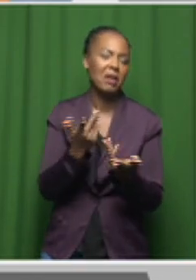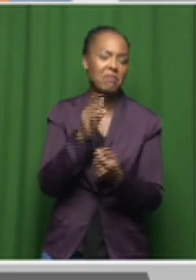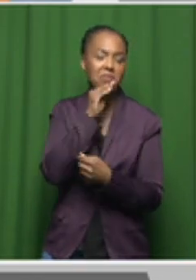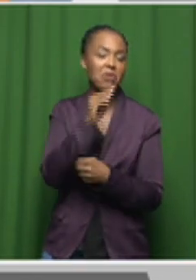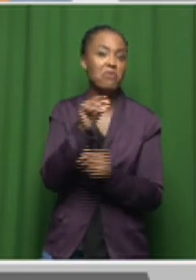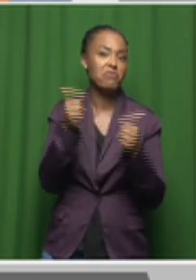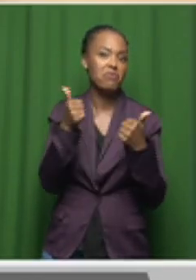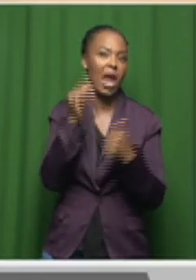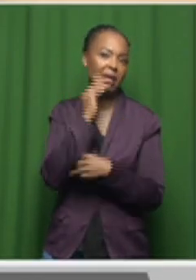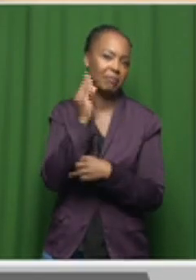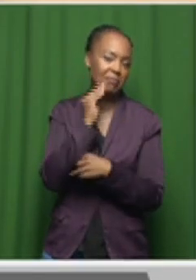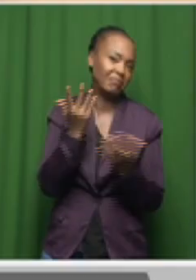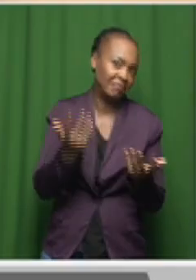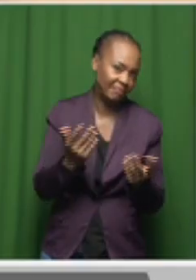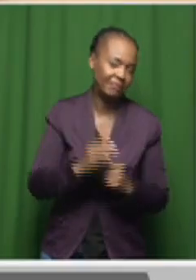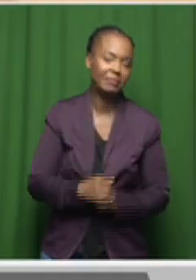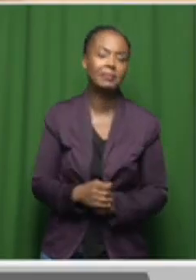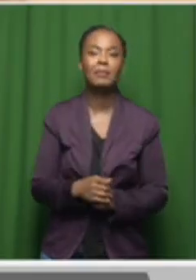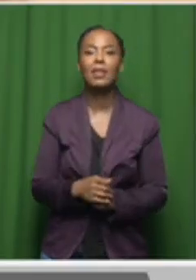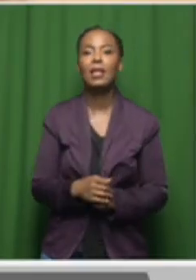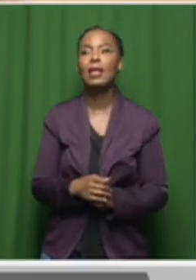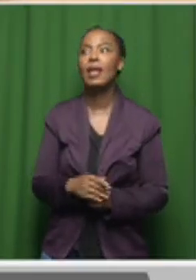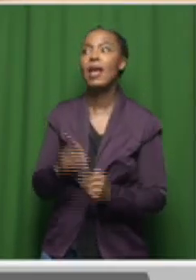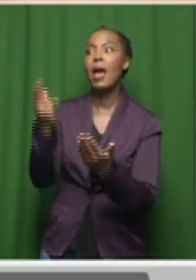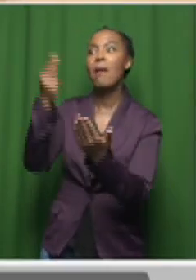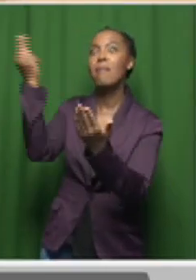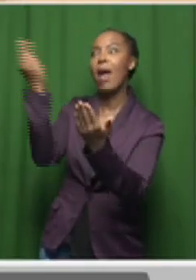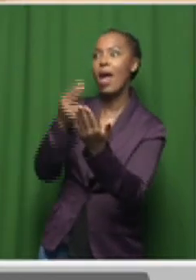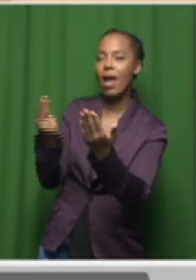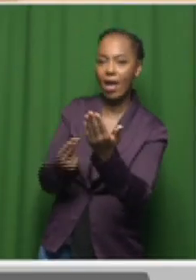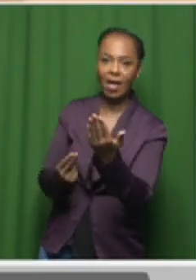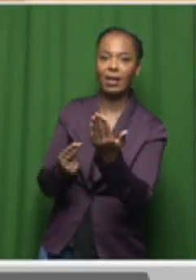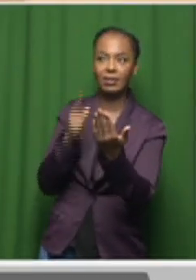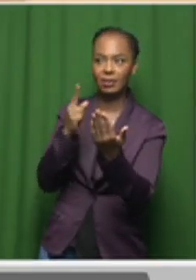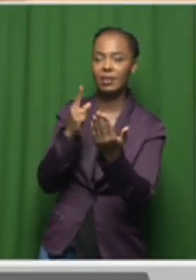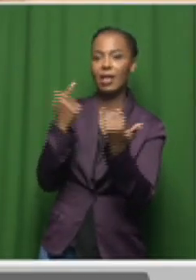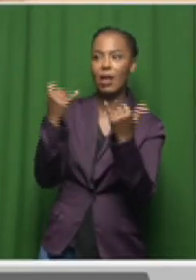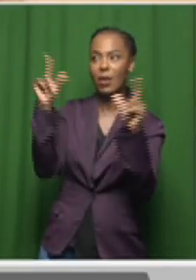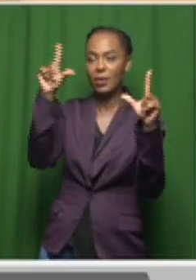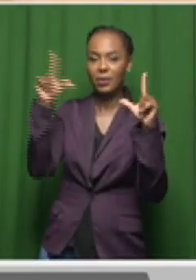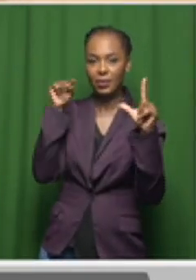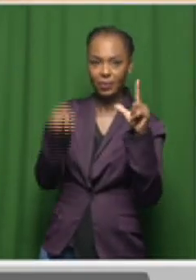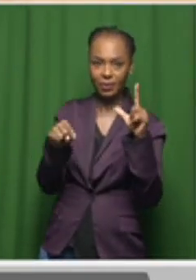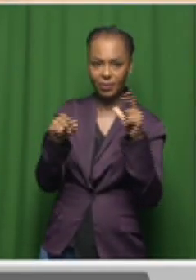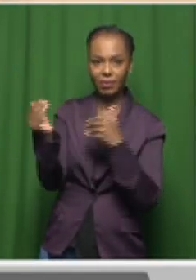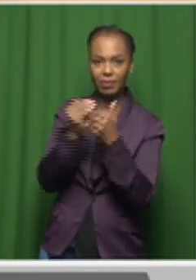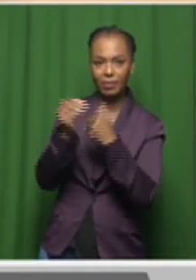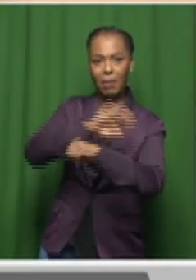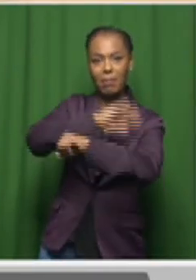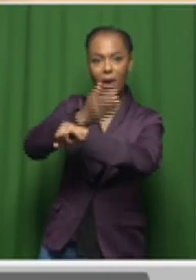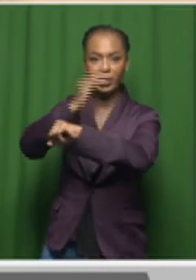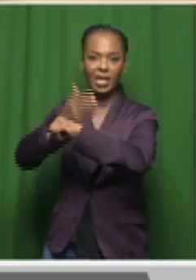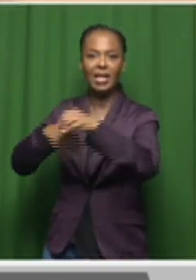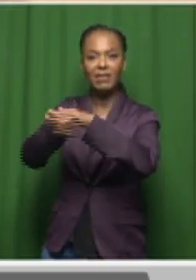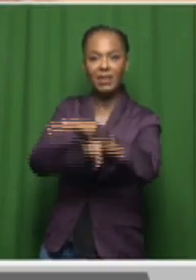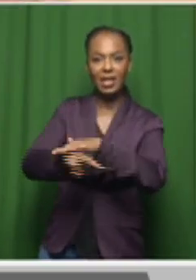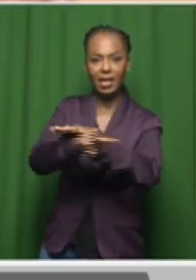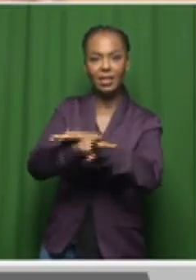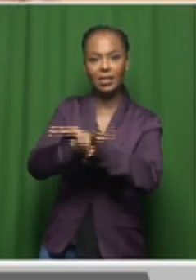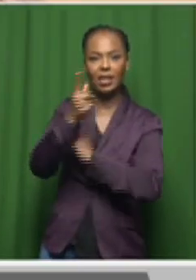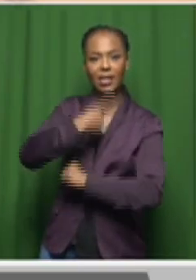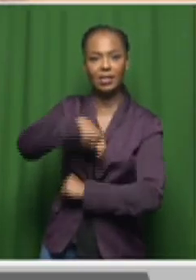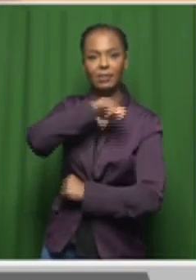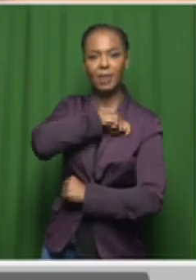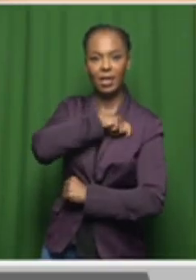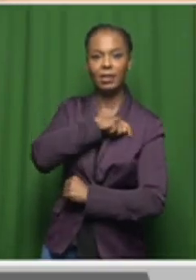Yeah, and the paintings in Incognito were created in a mountain village near Gandia in Spain. So how did this change